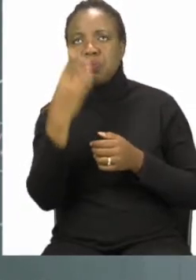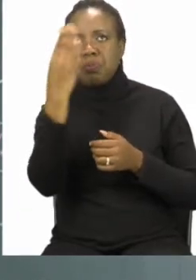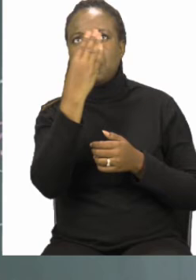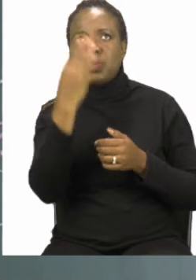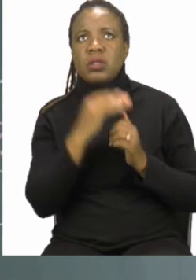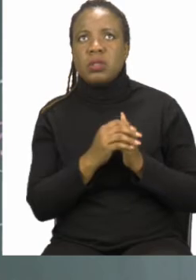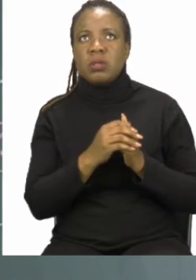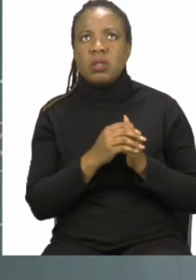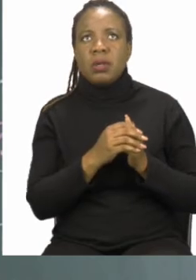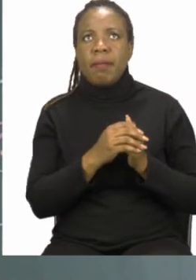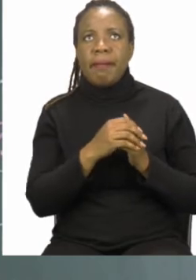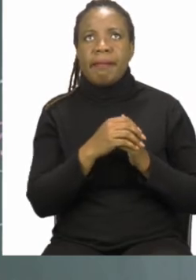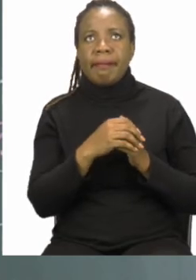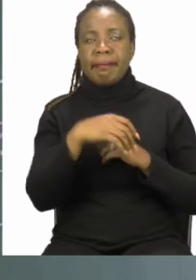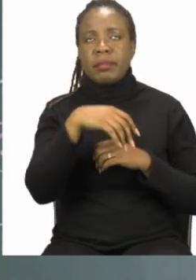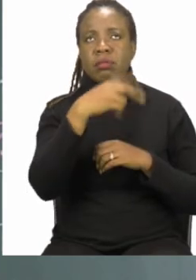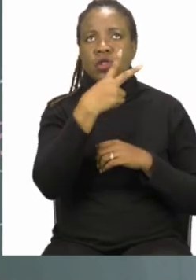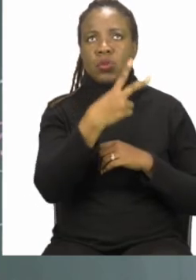together,